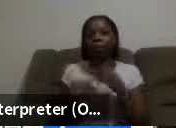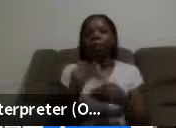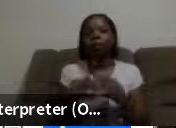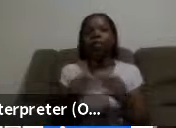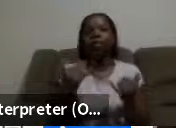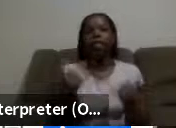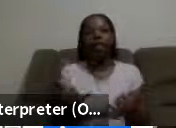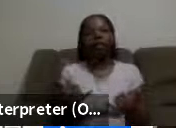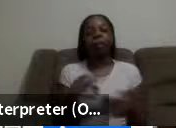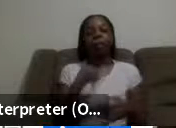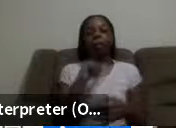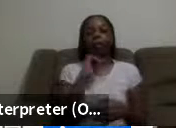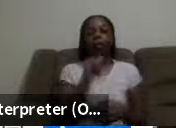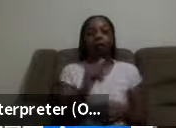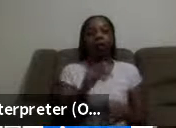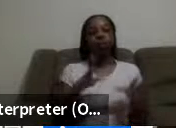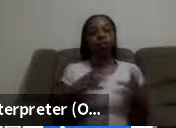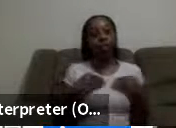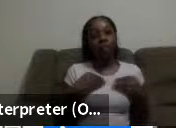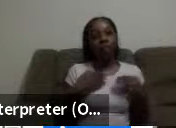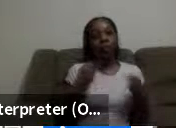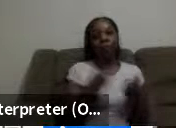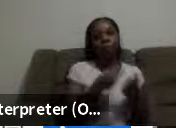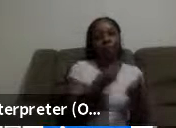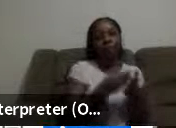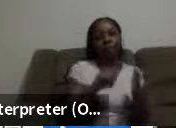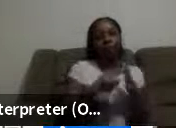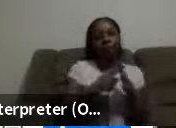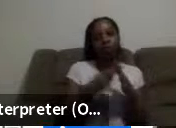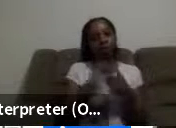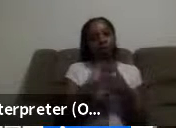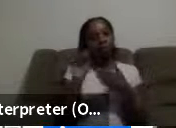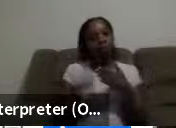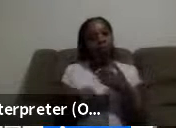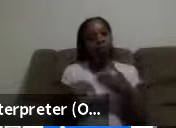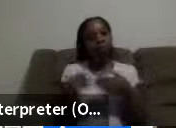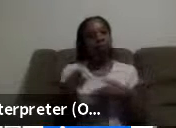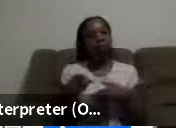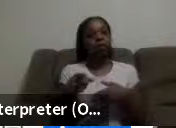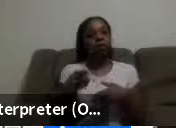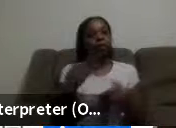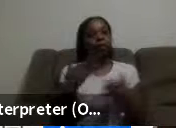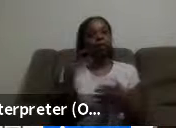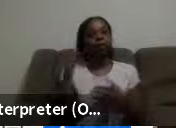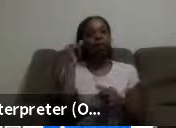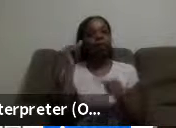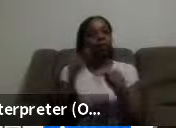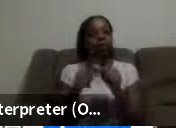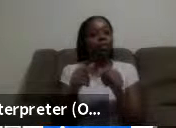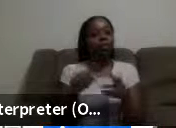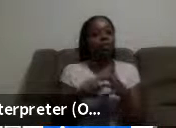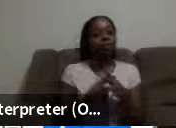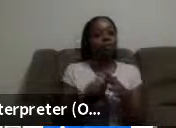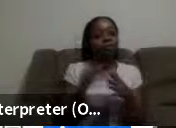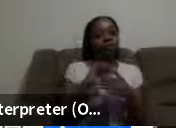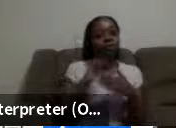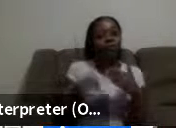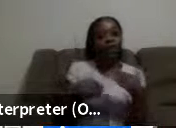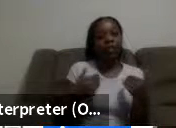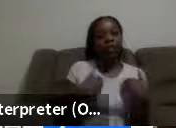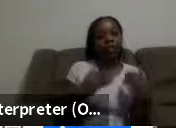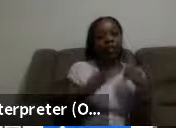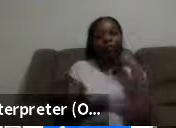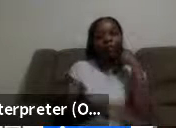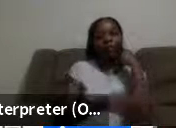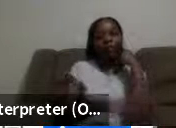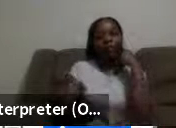get their money in time at the start of the semester. As you can probably recall, at the start of the semester is when you have fall kickoff or